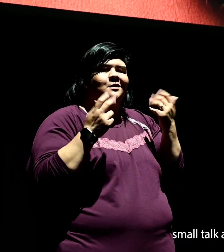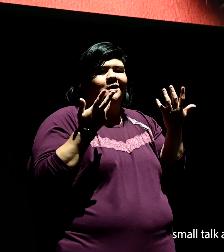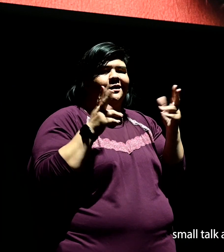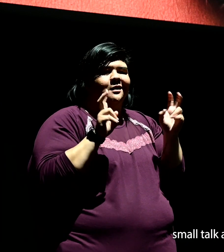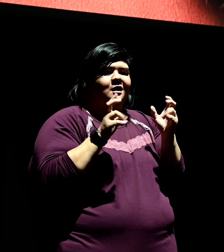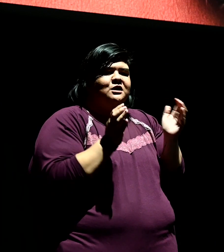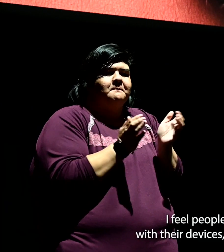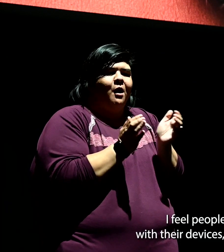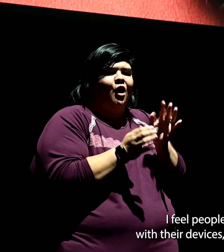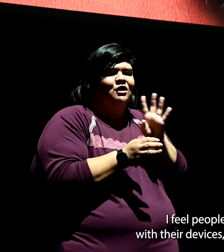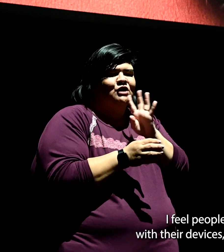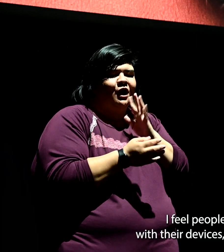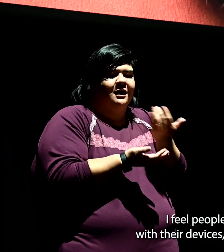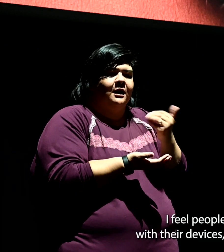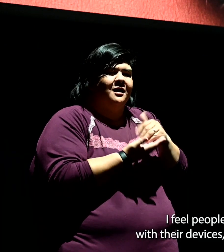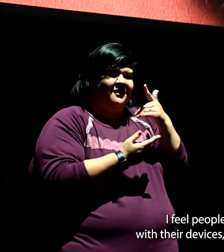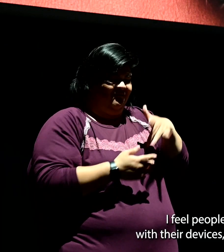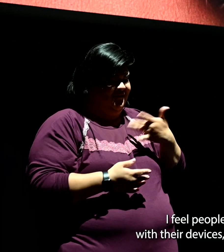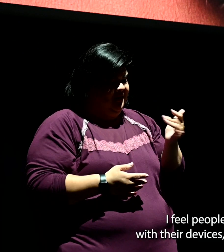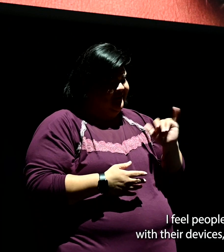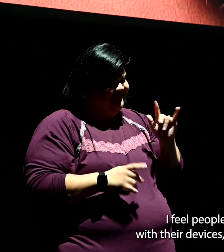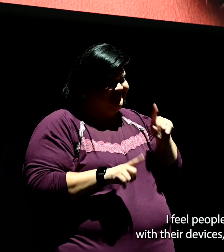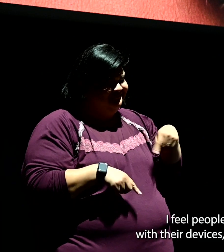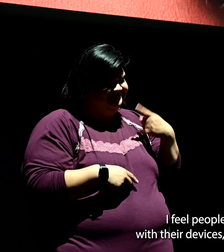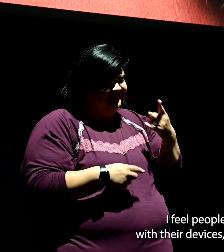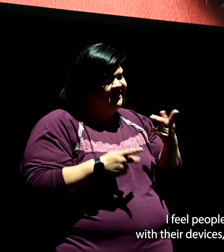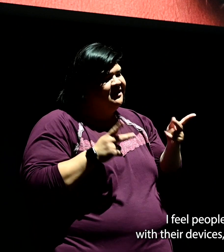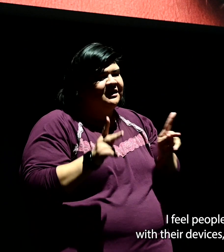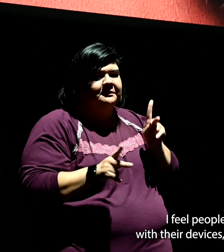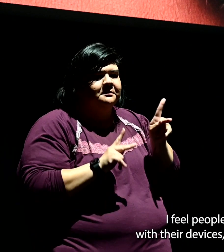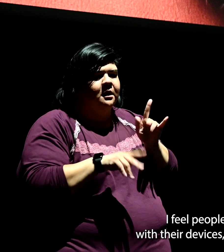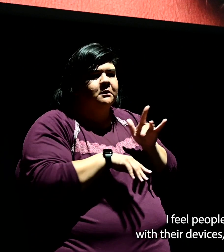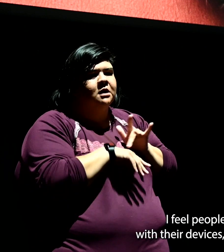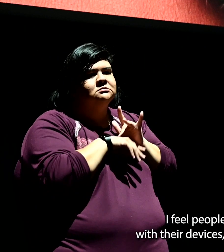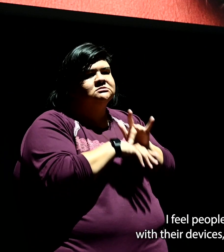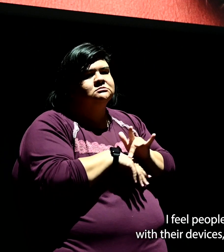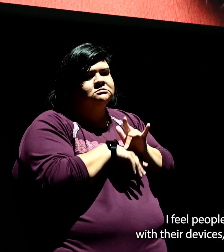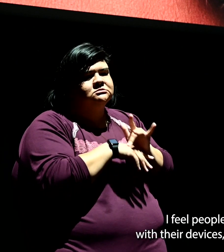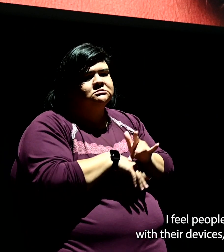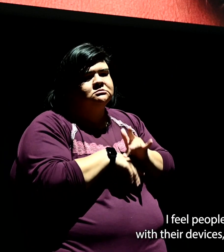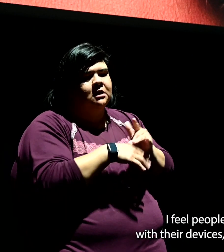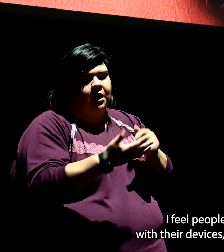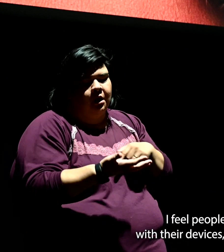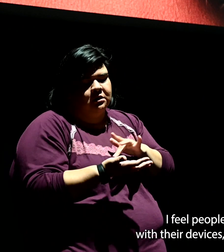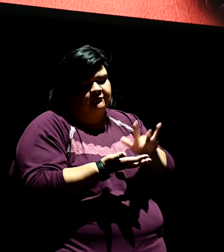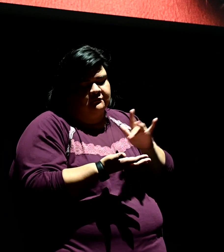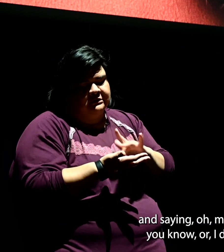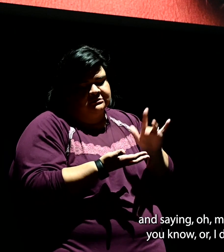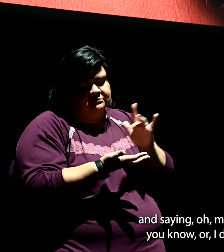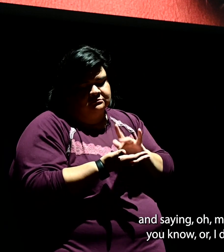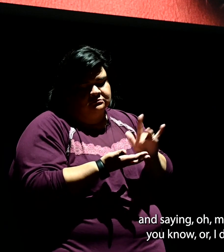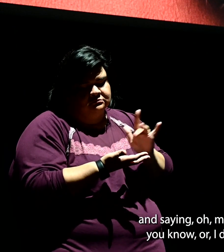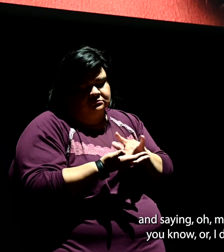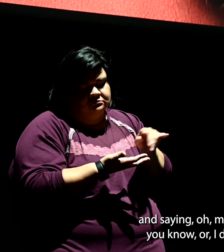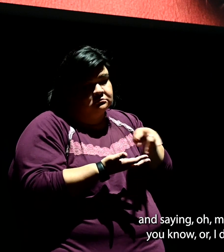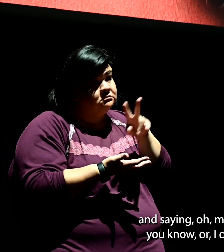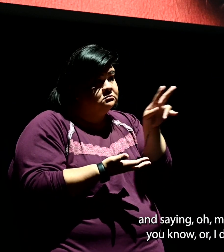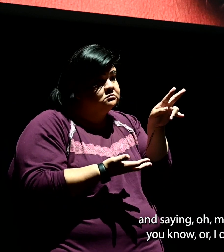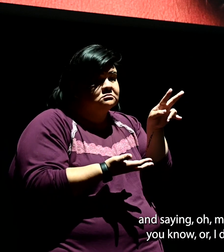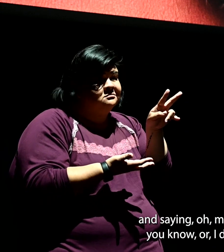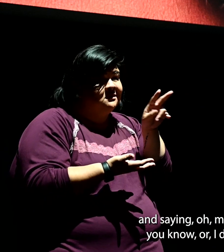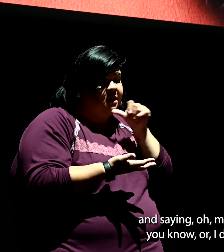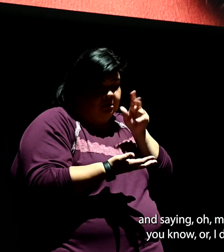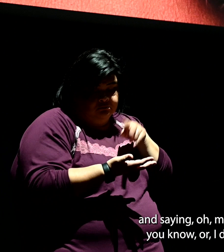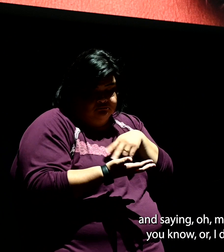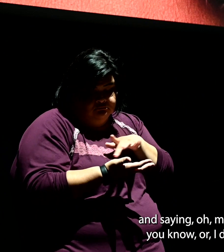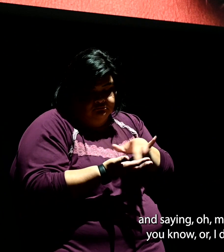because I feel people are so obsessed with their devices, they're not looking up and saying, oh my God, I